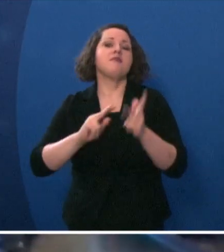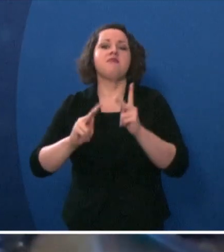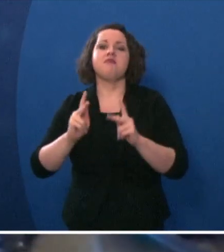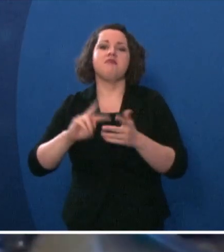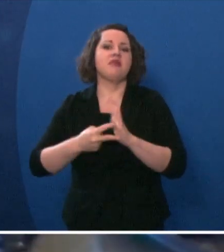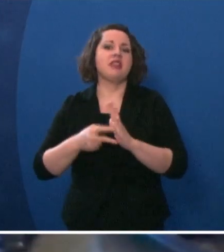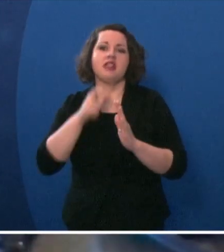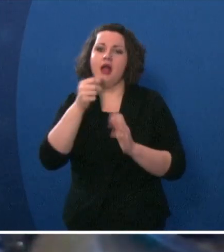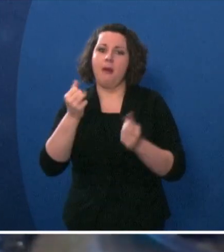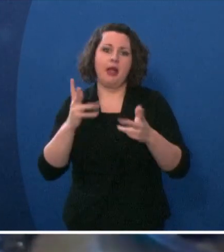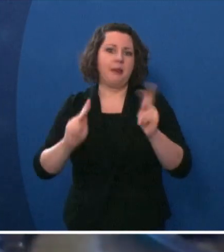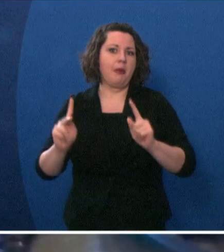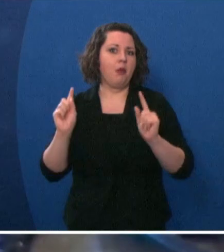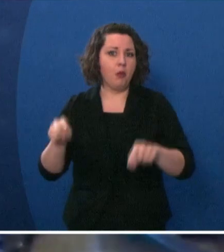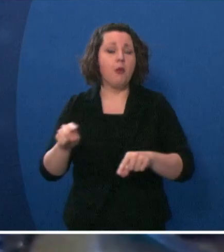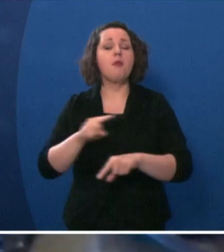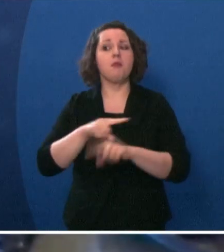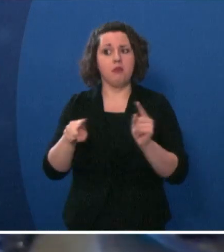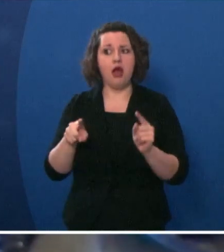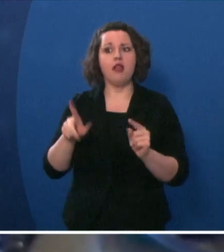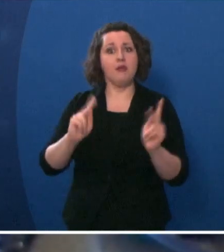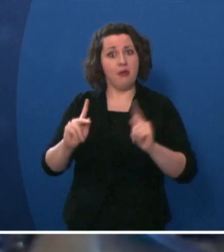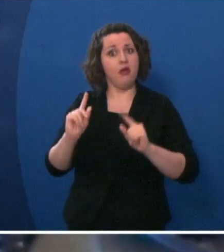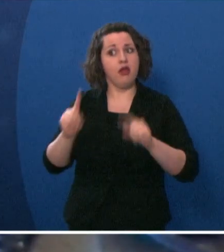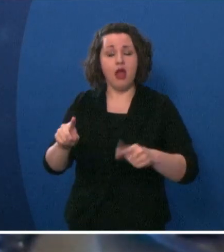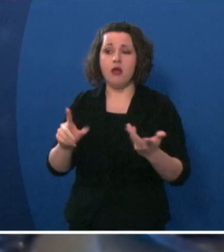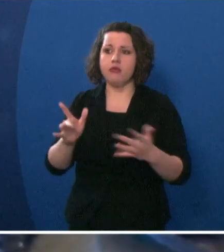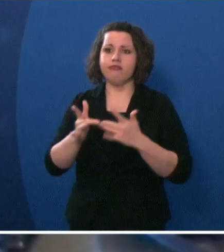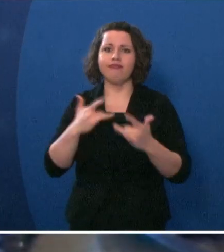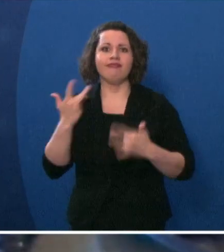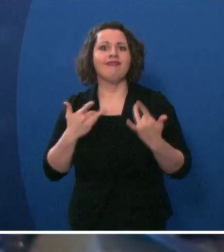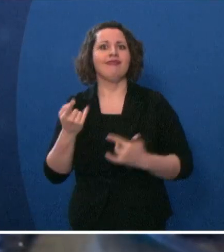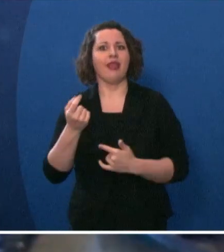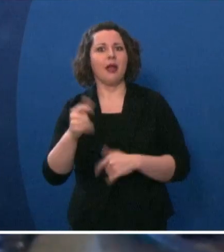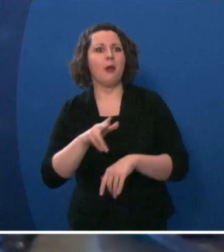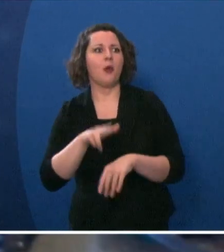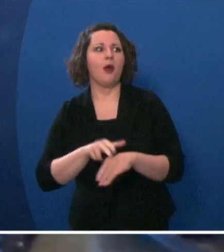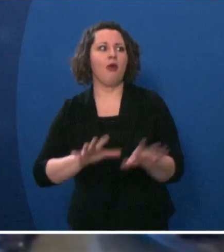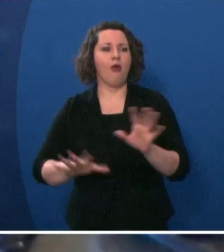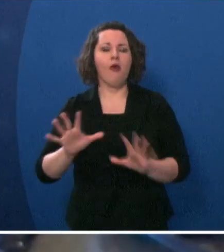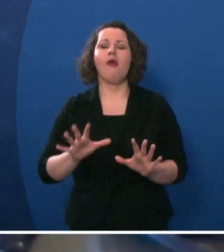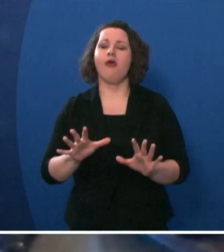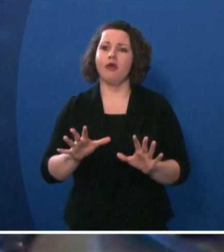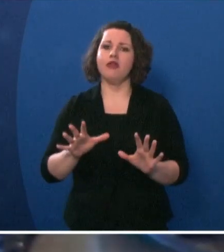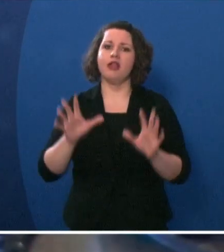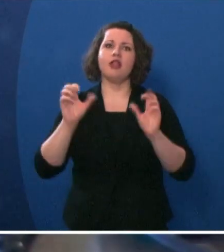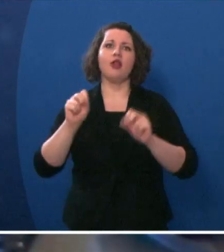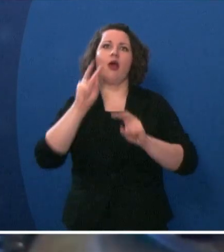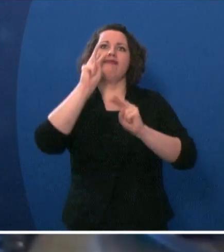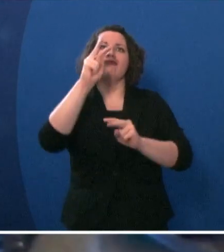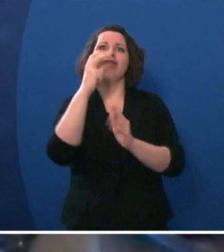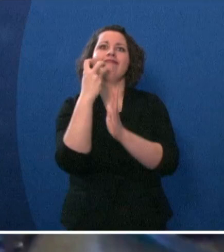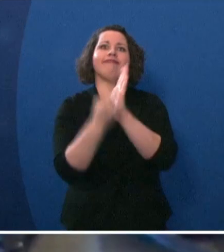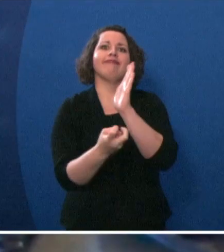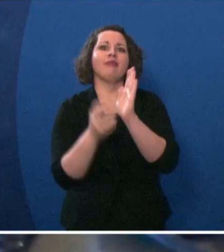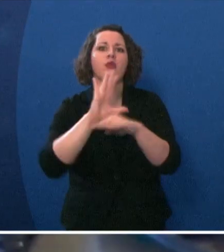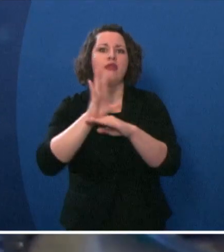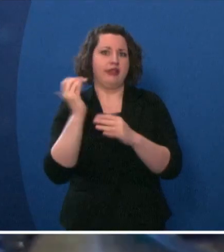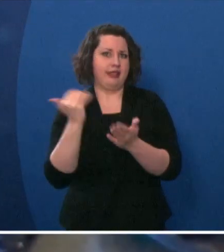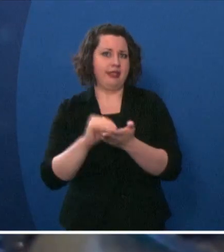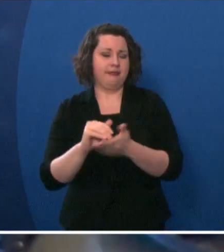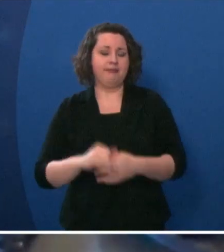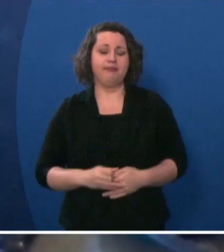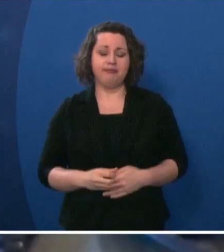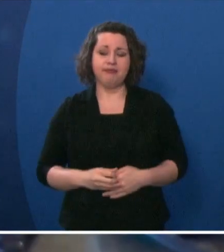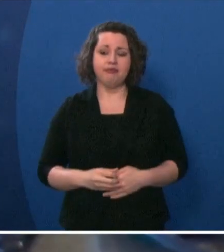guests that visited were excited to get back a little piece of normalcy and be transported into the world of movie going again. We